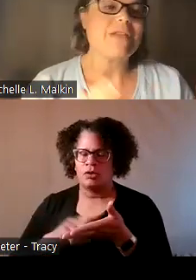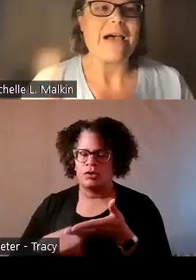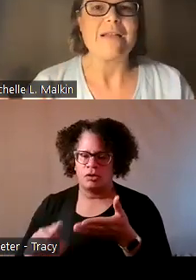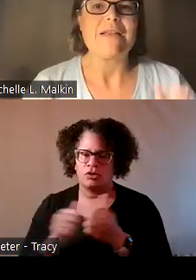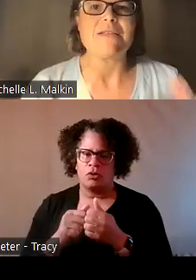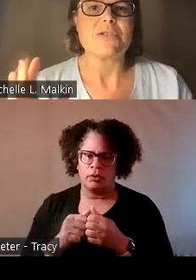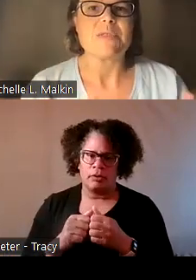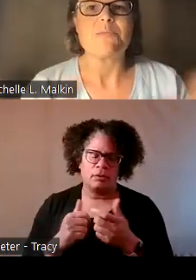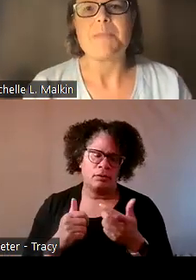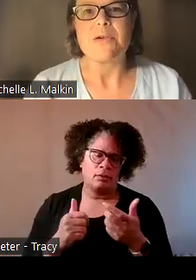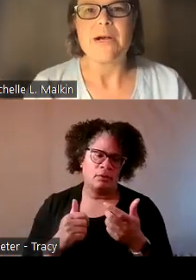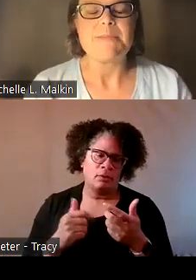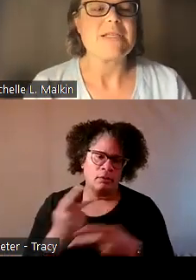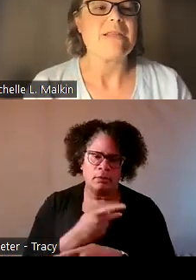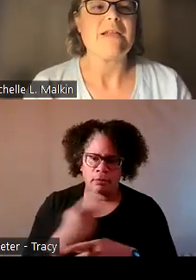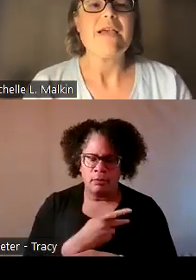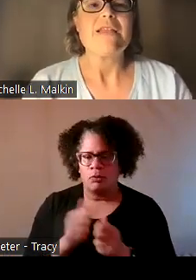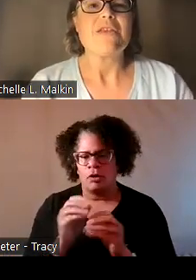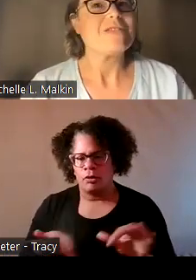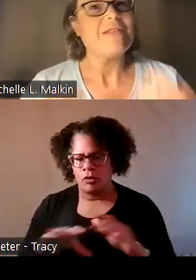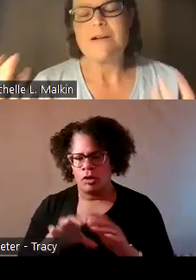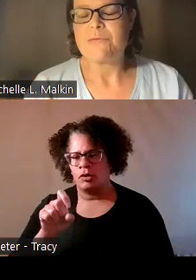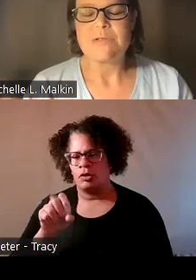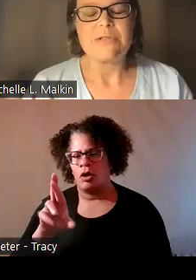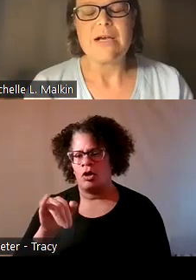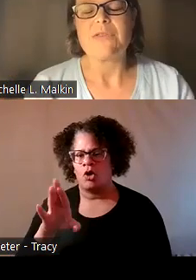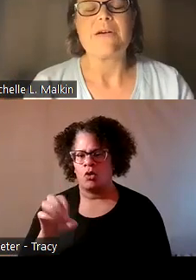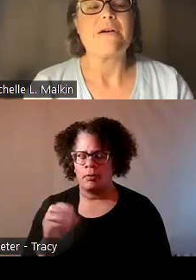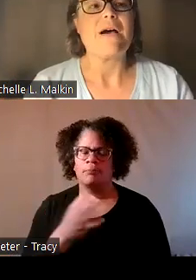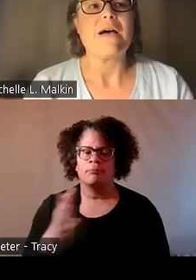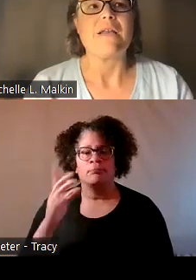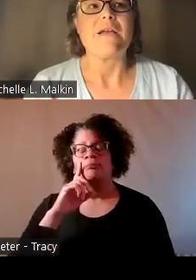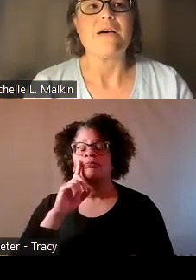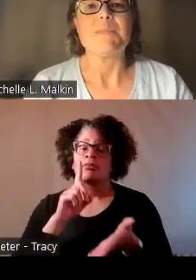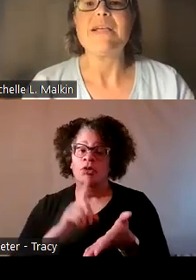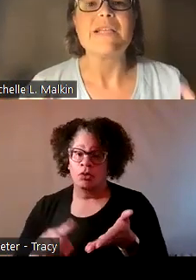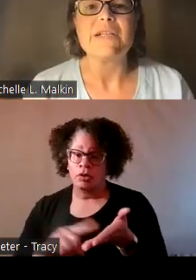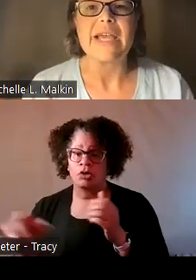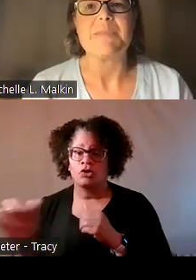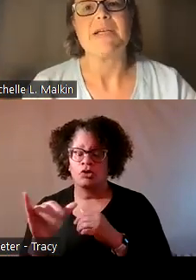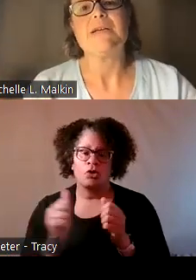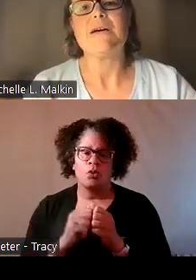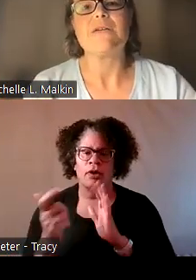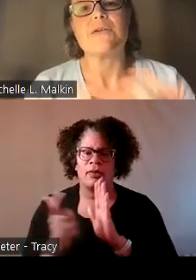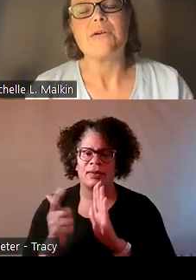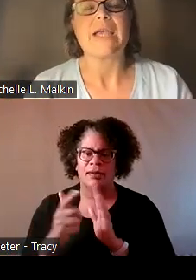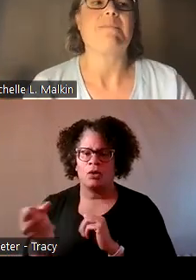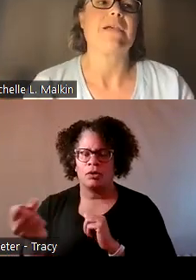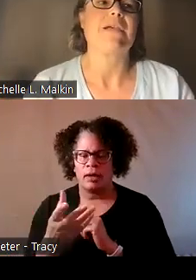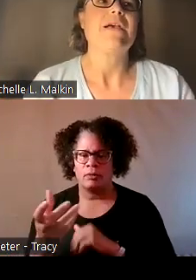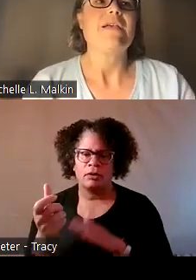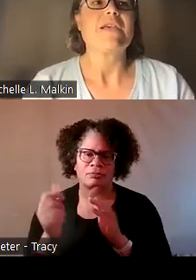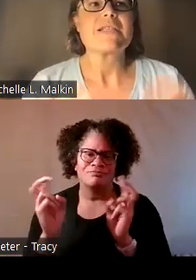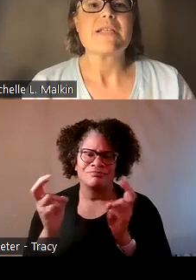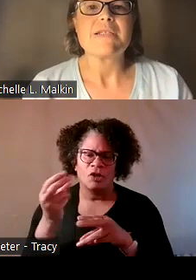or not in terms of property crimes. And then there's a lot of research out there on illegal gambling, underground